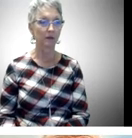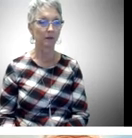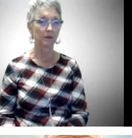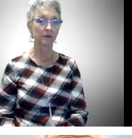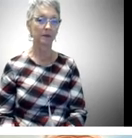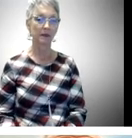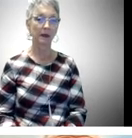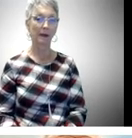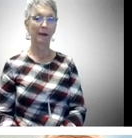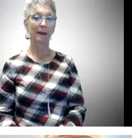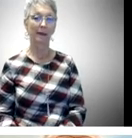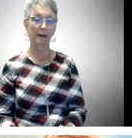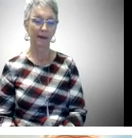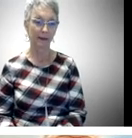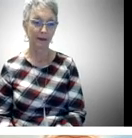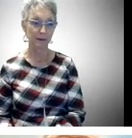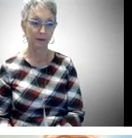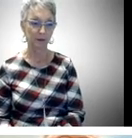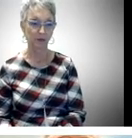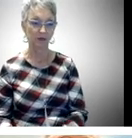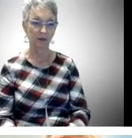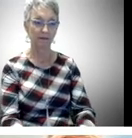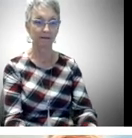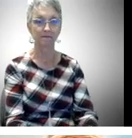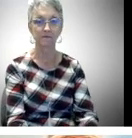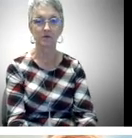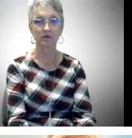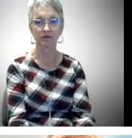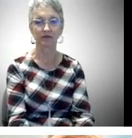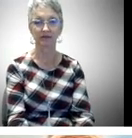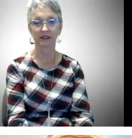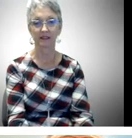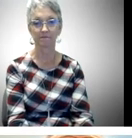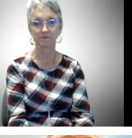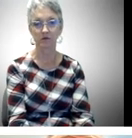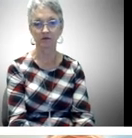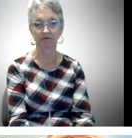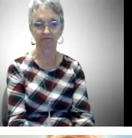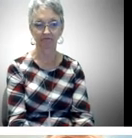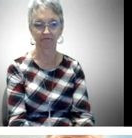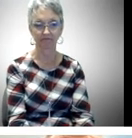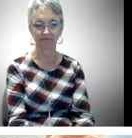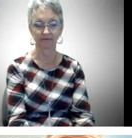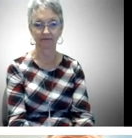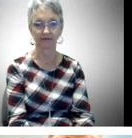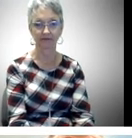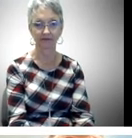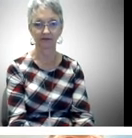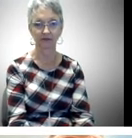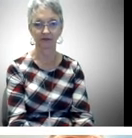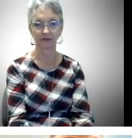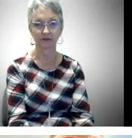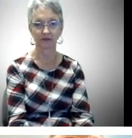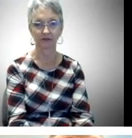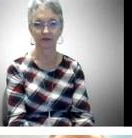So, what I'm showing you now is our supported decision-making agreement, which is the